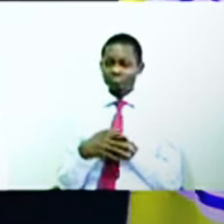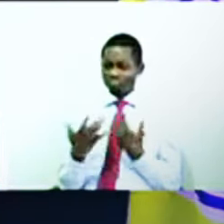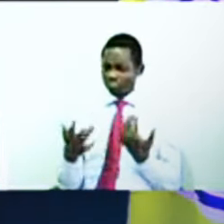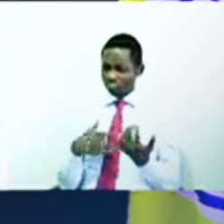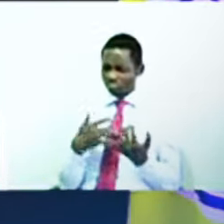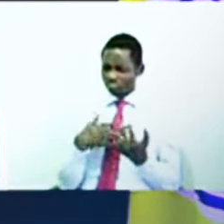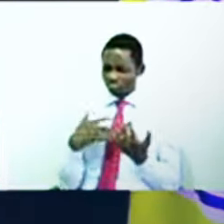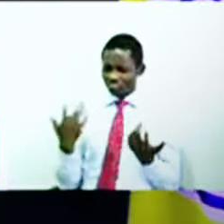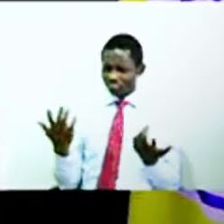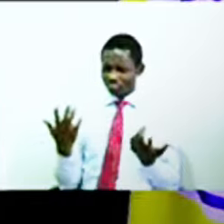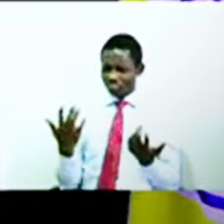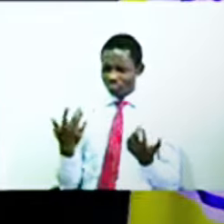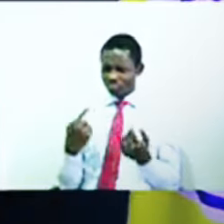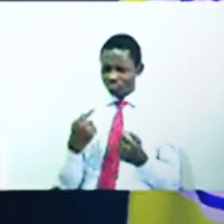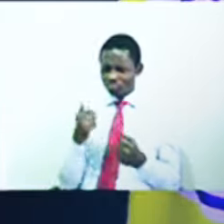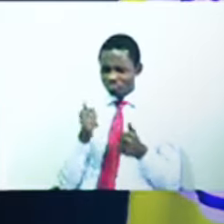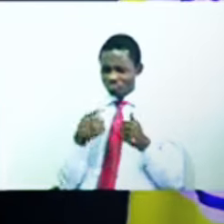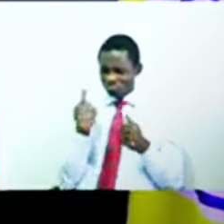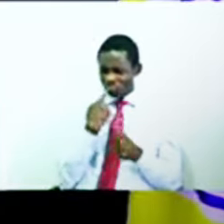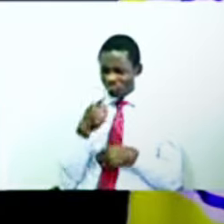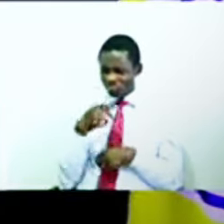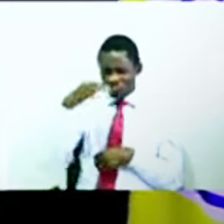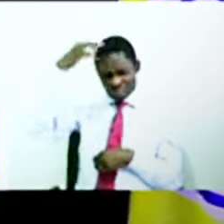Some people are pulling my hair.